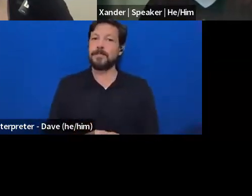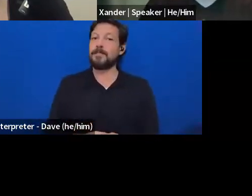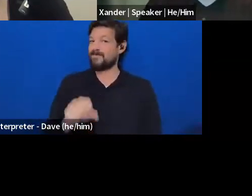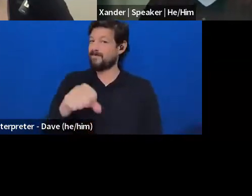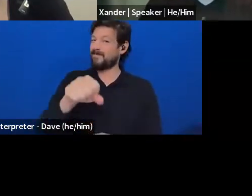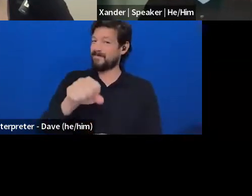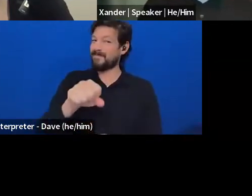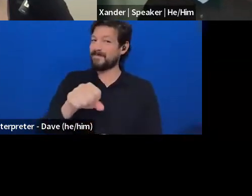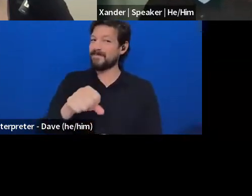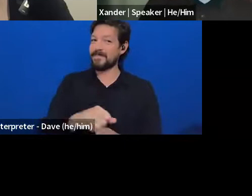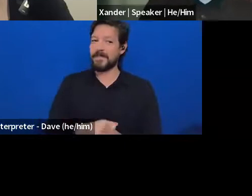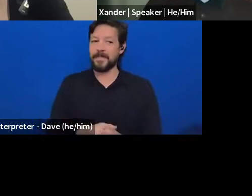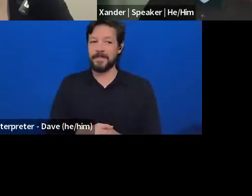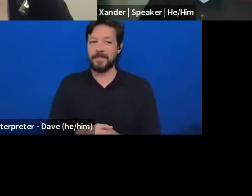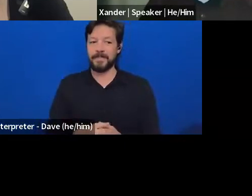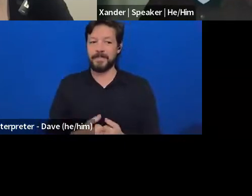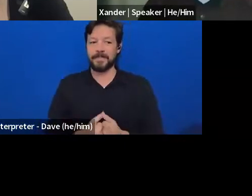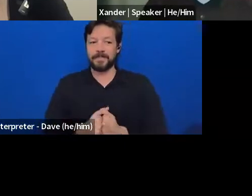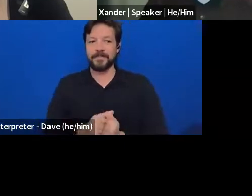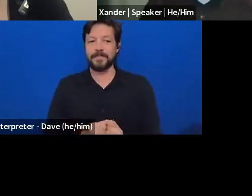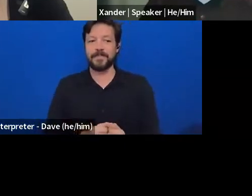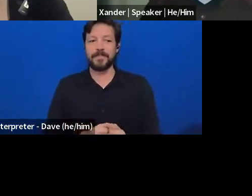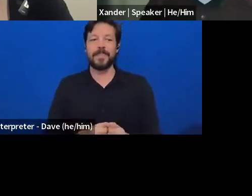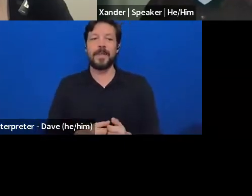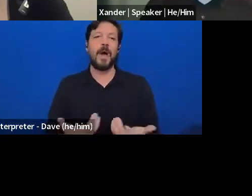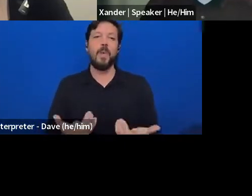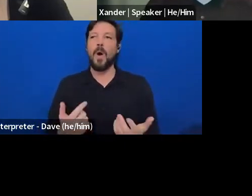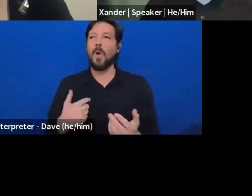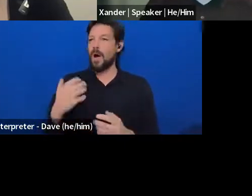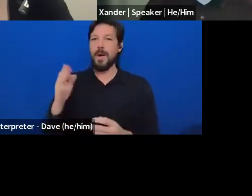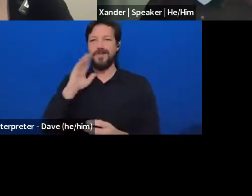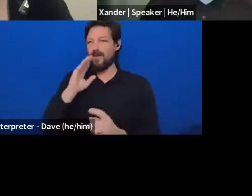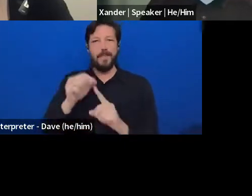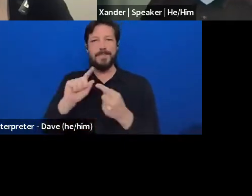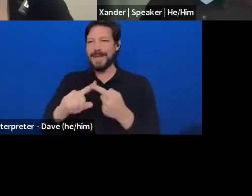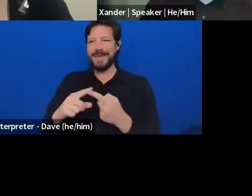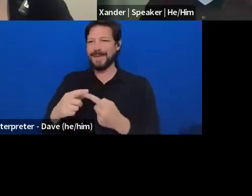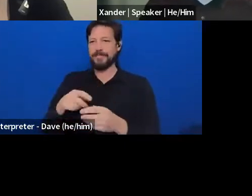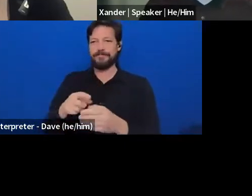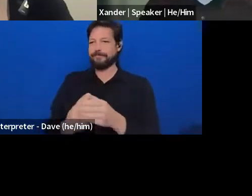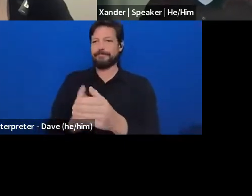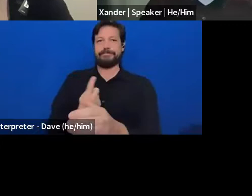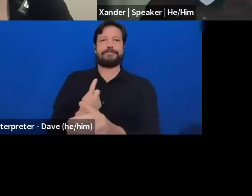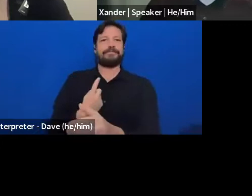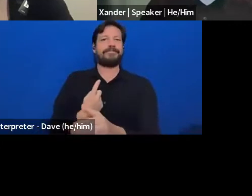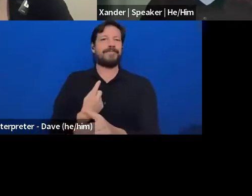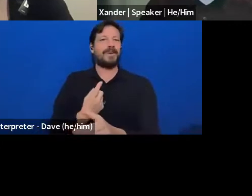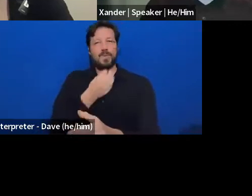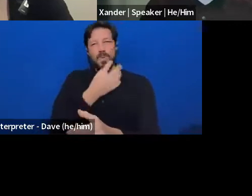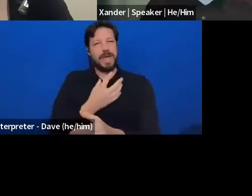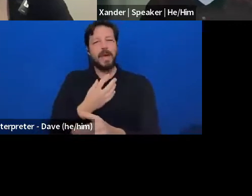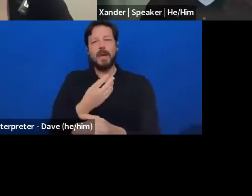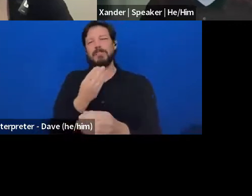because I wasn't able to join in with PE up until this point very much. I did some, but not to a